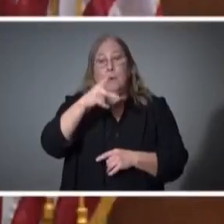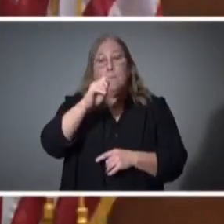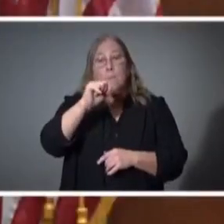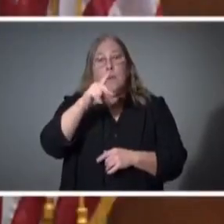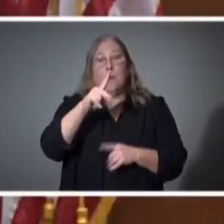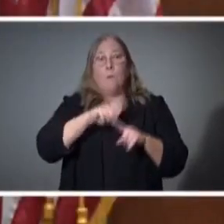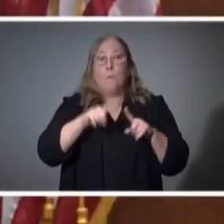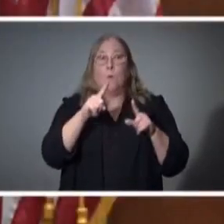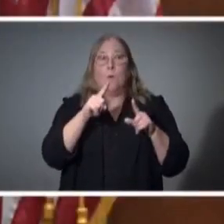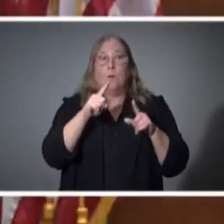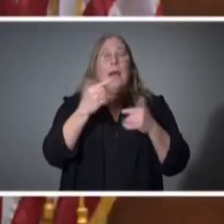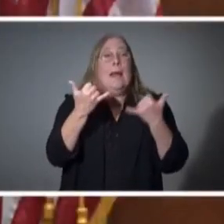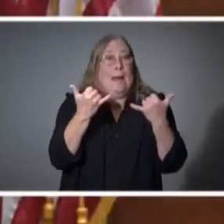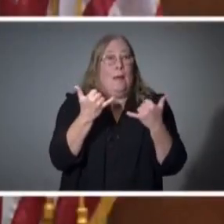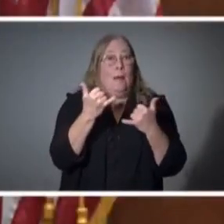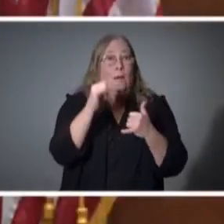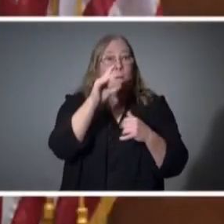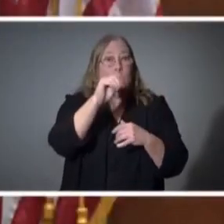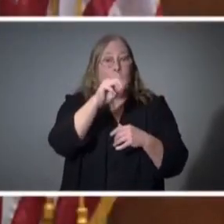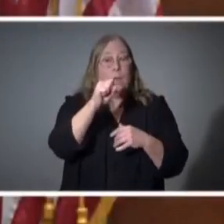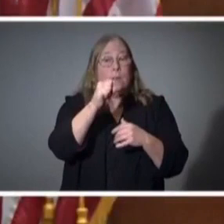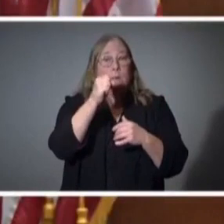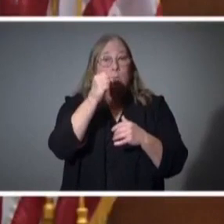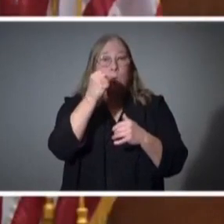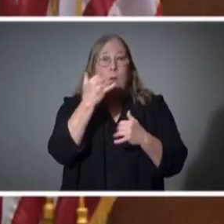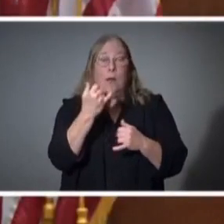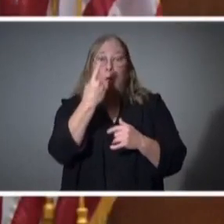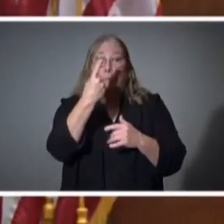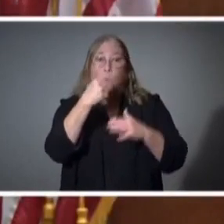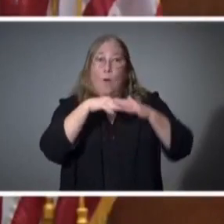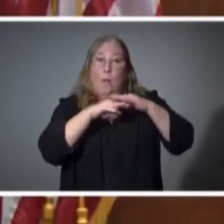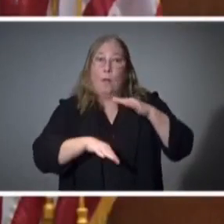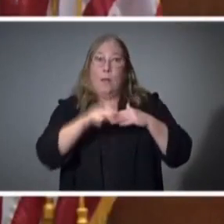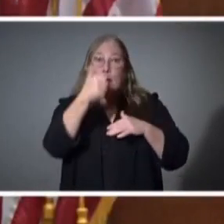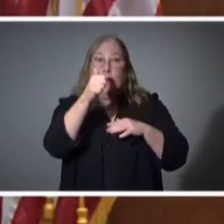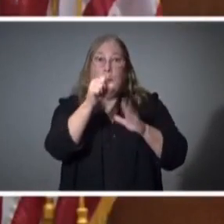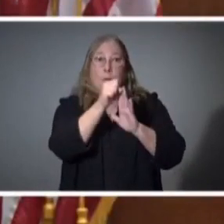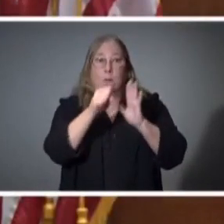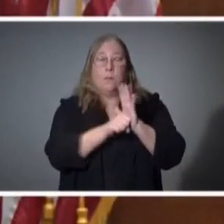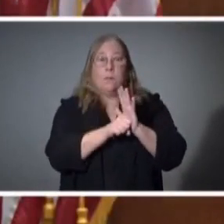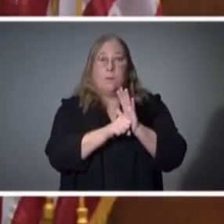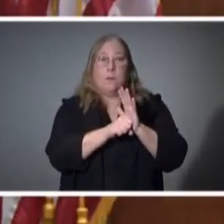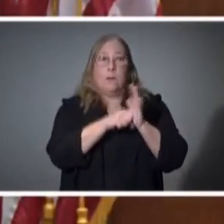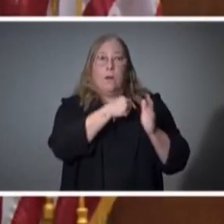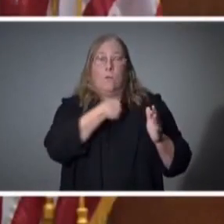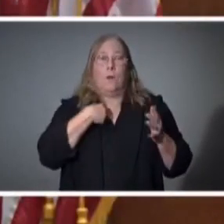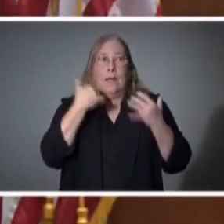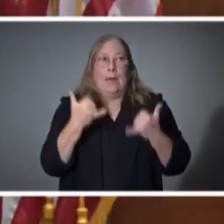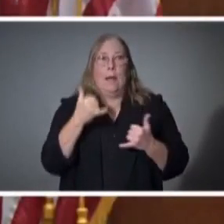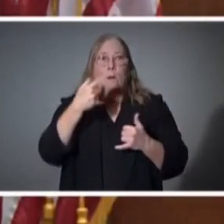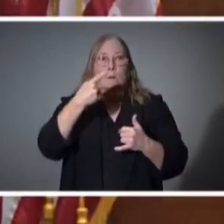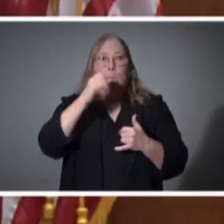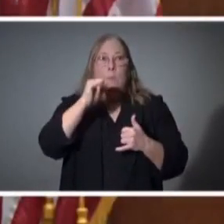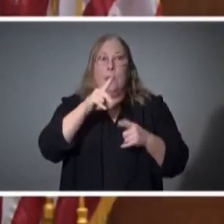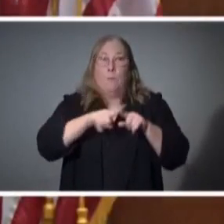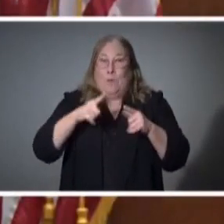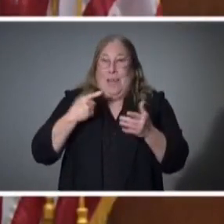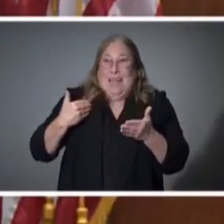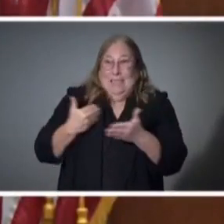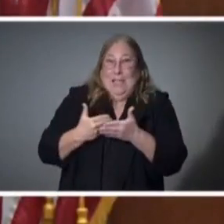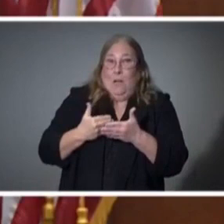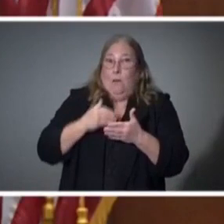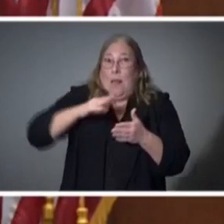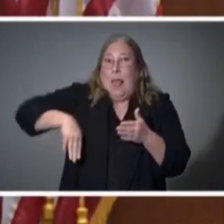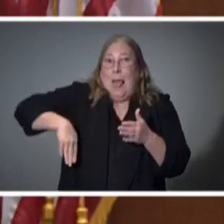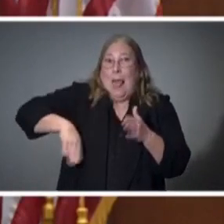Mississippi is one of less than 10 states that can say that we are not at our all-time peak right now. We're close, but we're not there